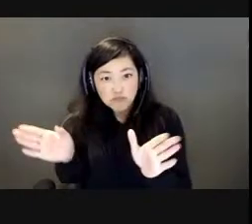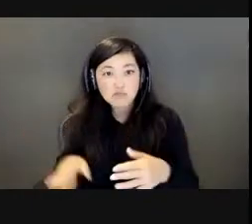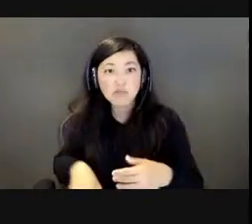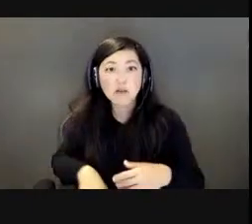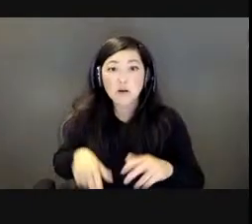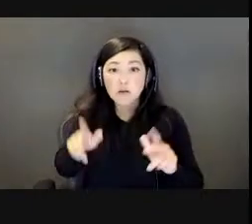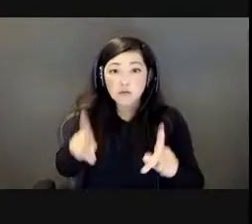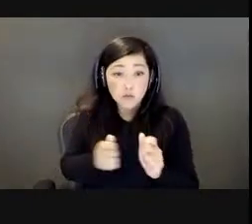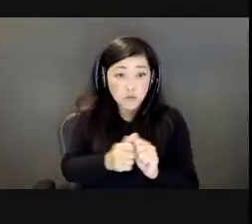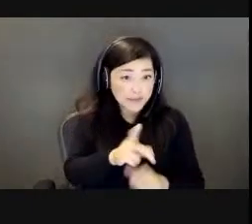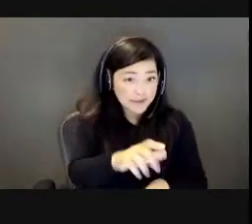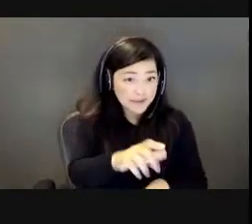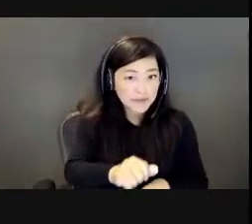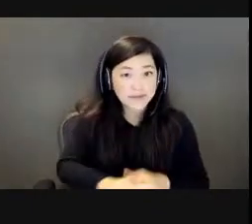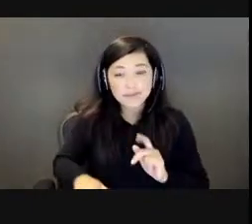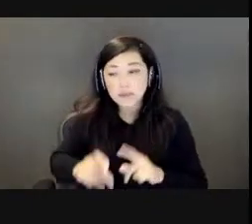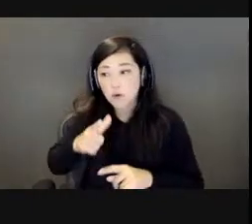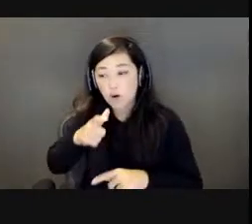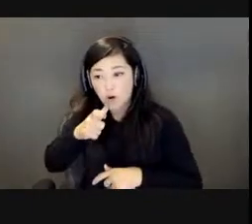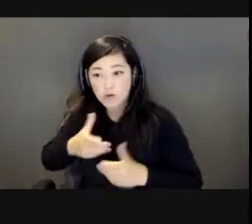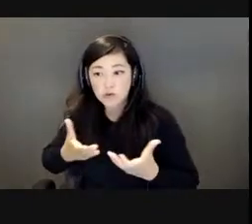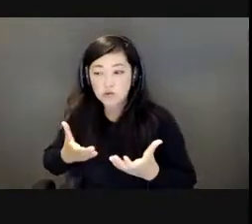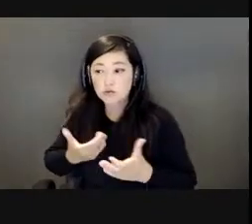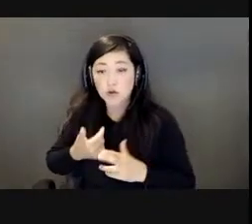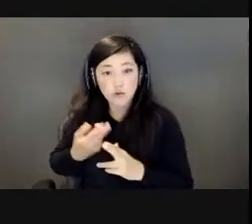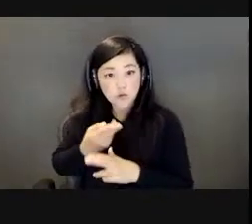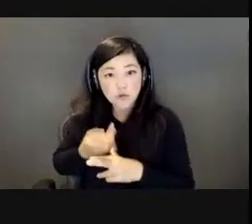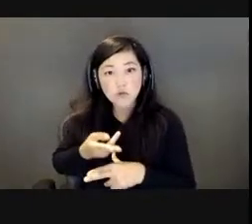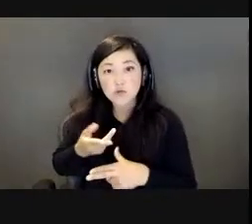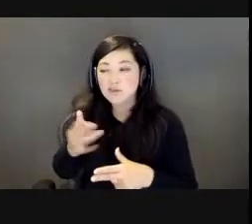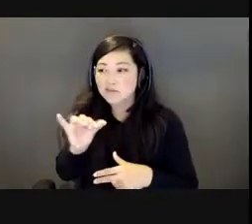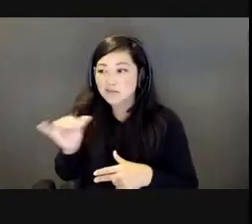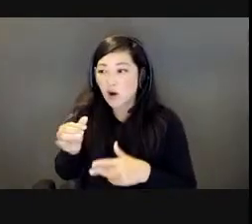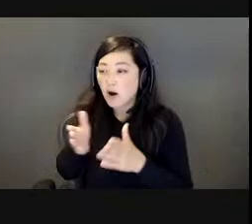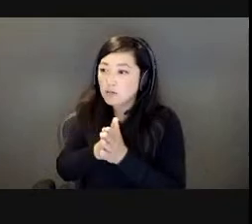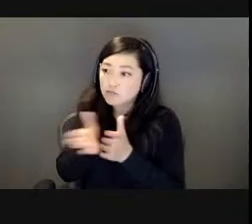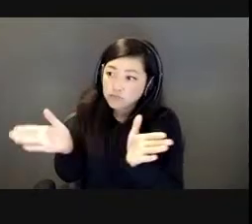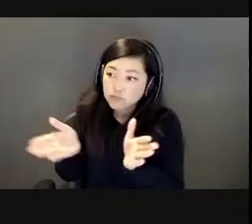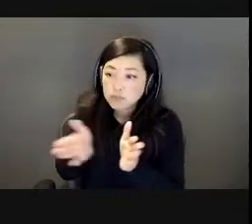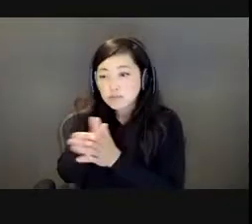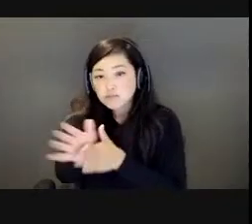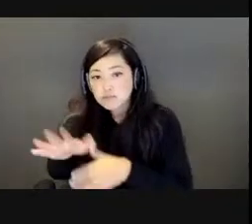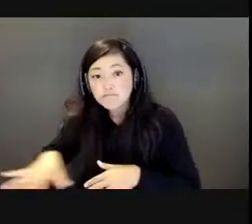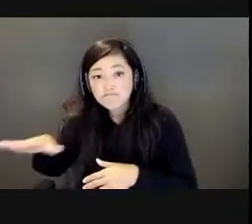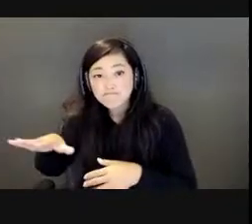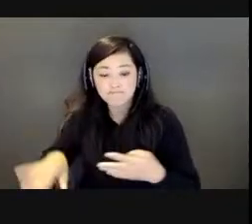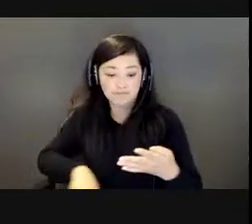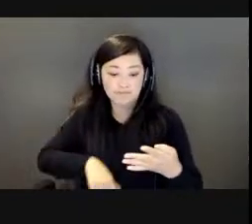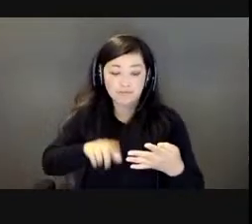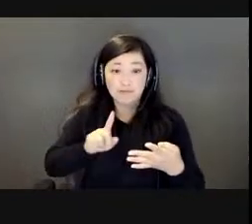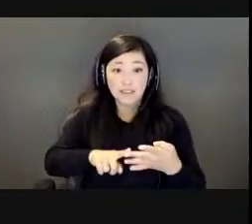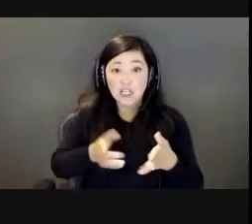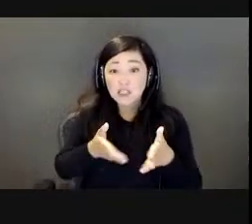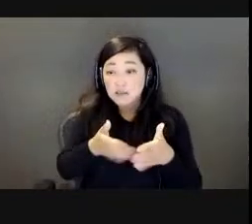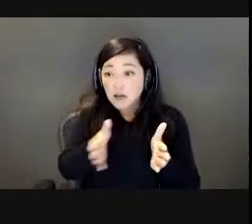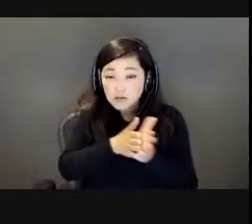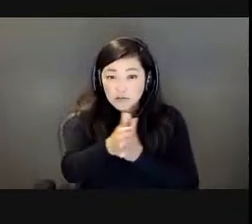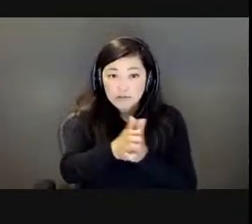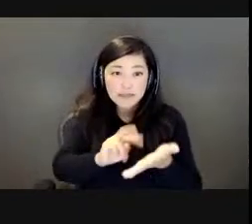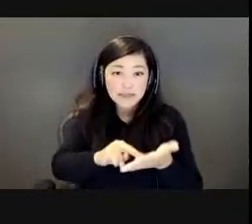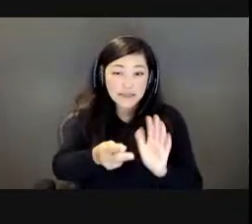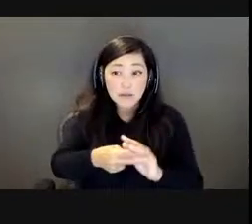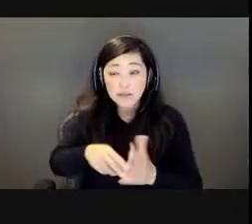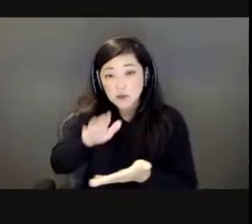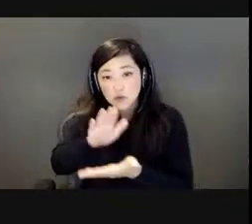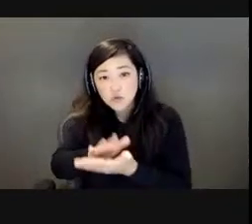individuals from consumer and public interest groups. We have a general interest category that includes academic and research bodies,